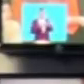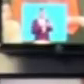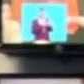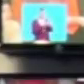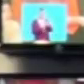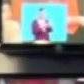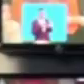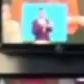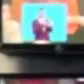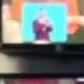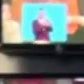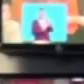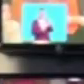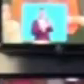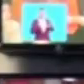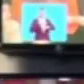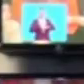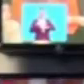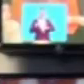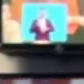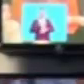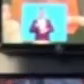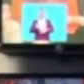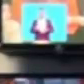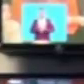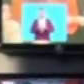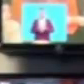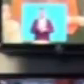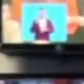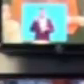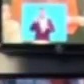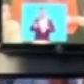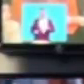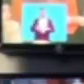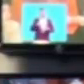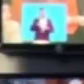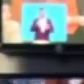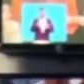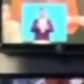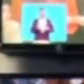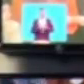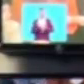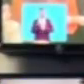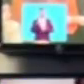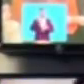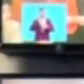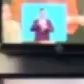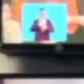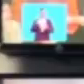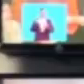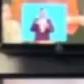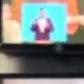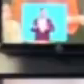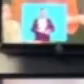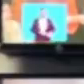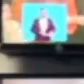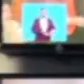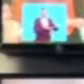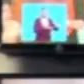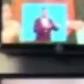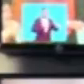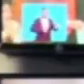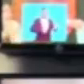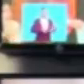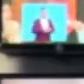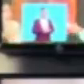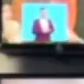Cowboys-Sharks match at 8:30 p.m. Saturday, while you can watch the Bulldogs taking on the Storms live at 10:05 p.m. Saturday.